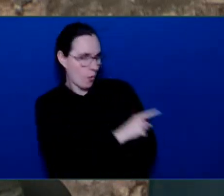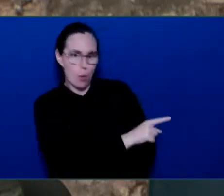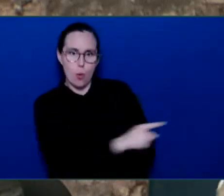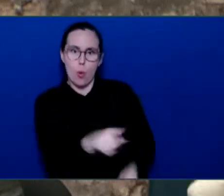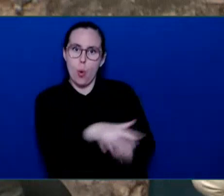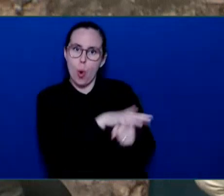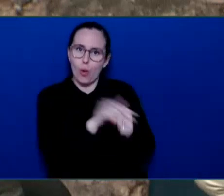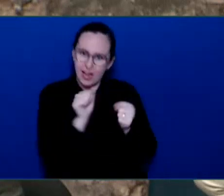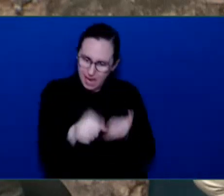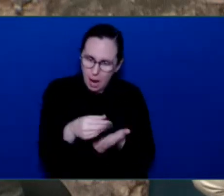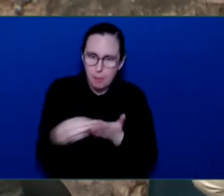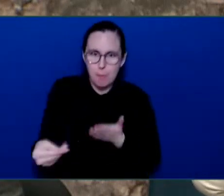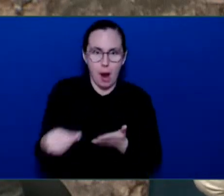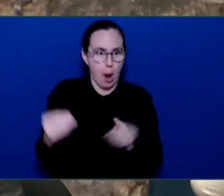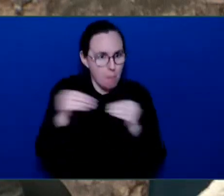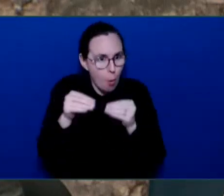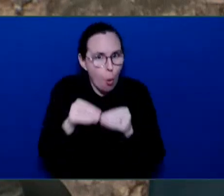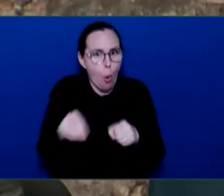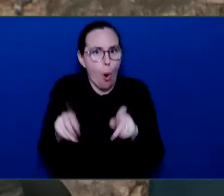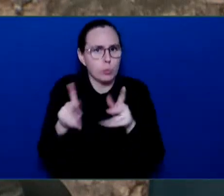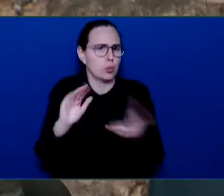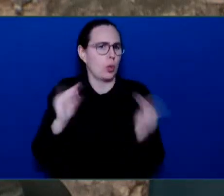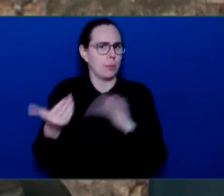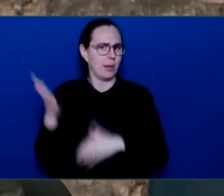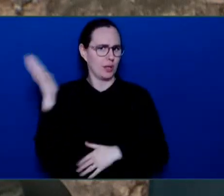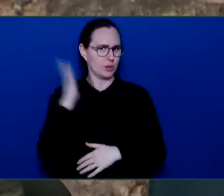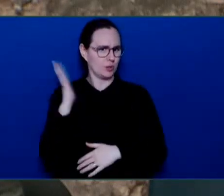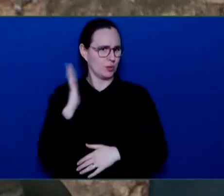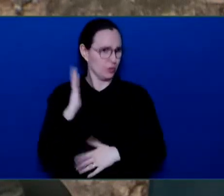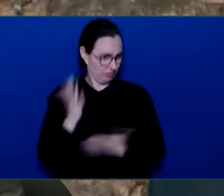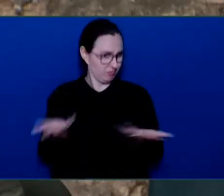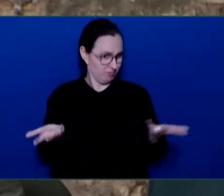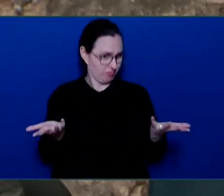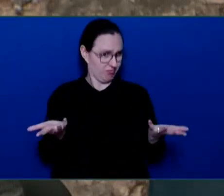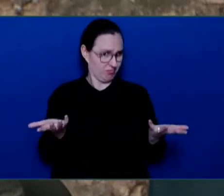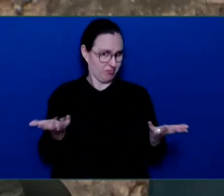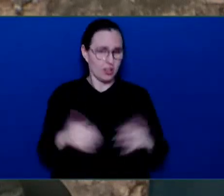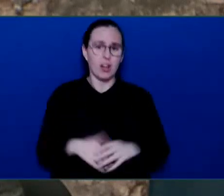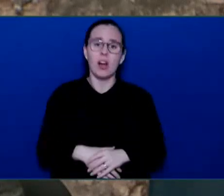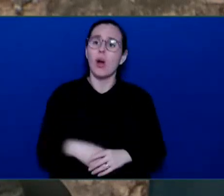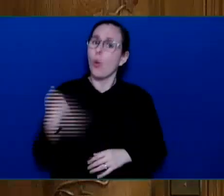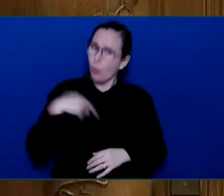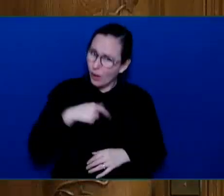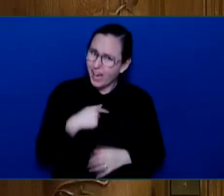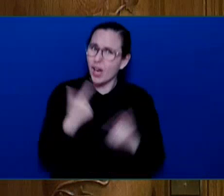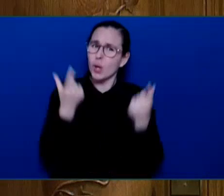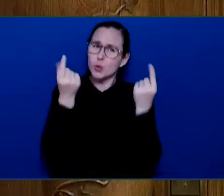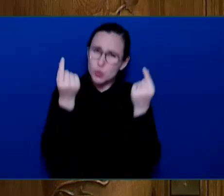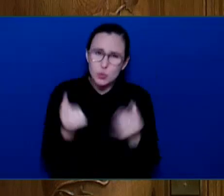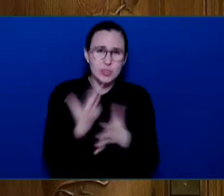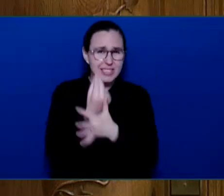Mr. Speaker, because there's a number of things that we have done for middle-income people, and I'm looking forward to more questions to be able to address them.